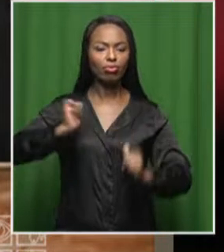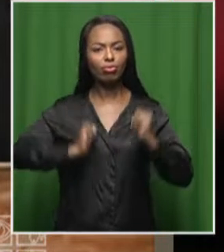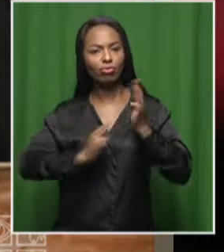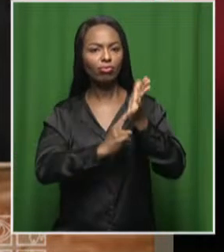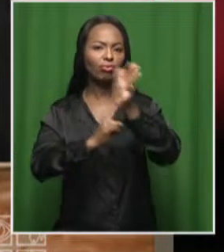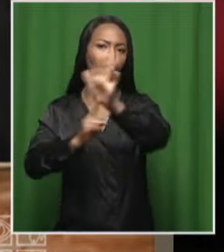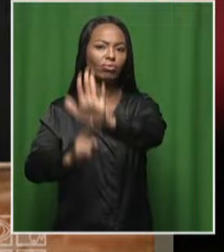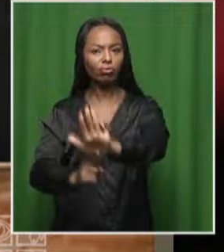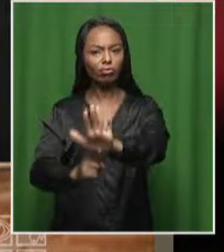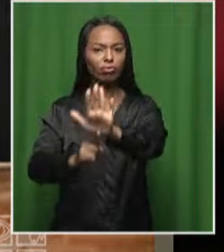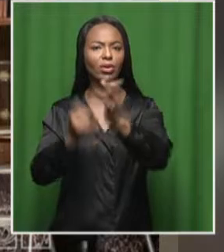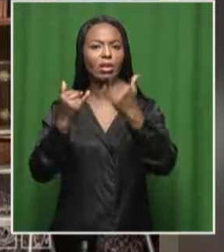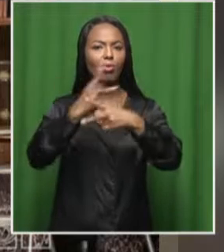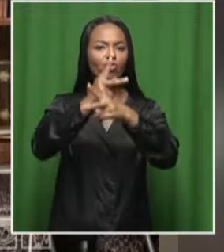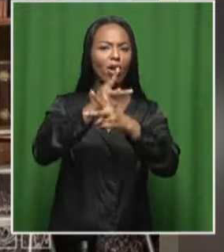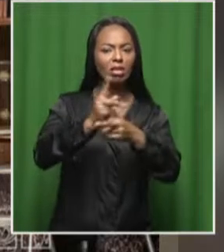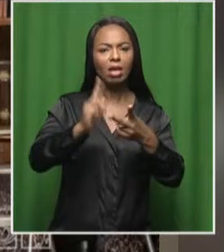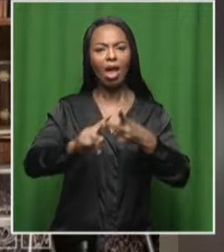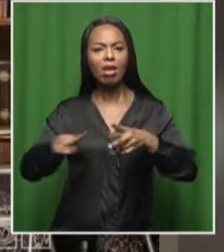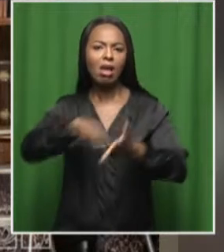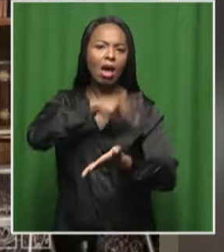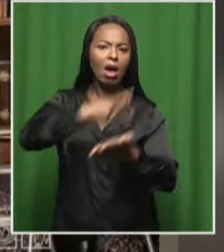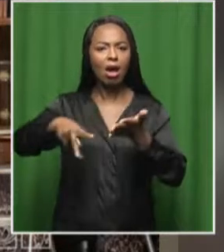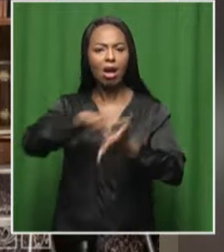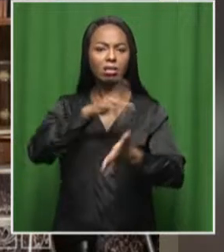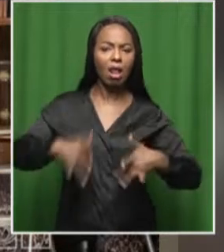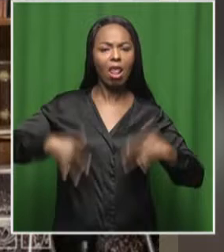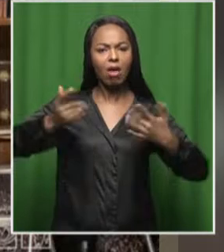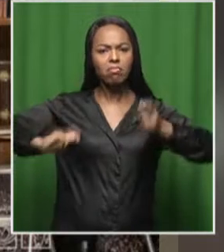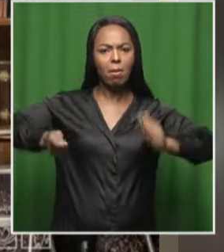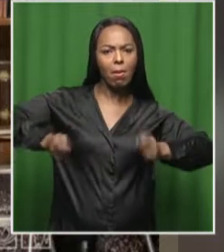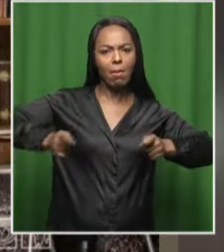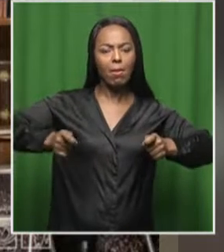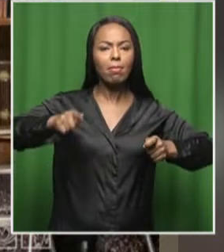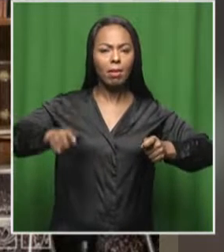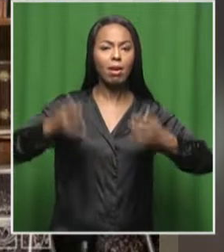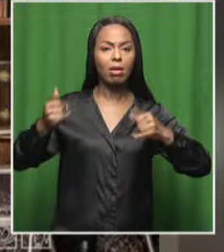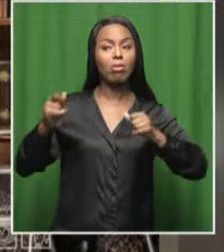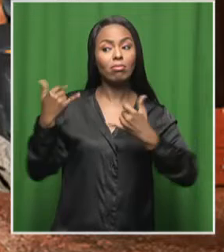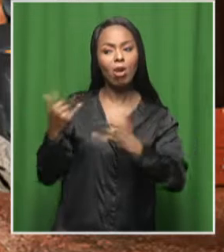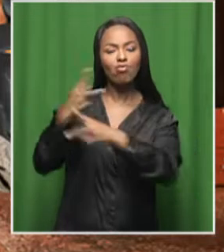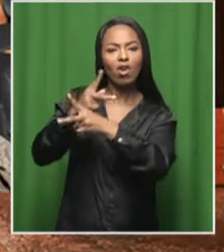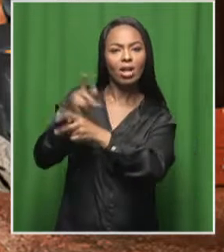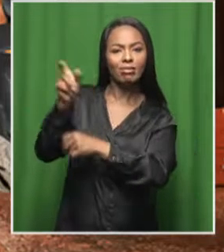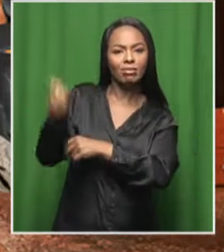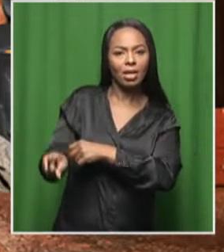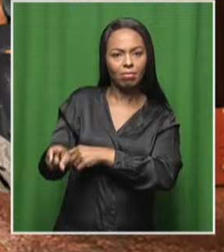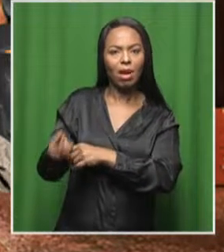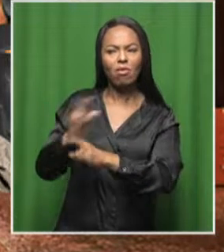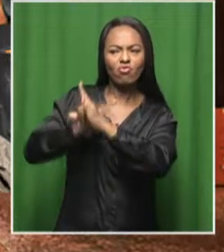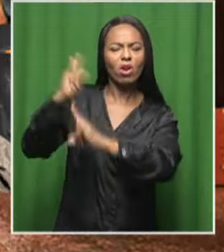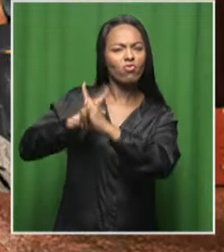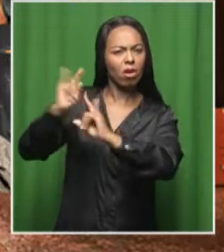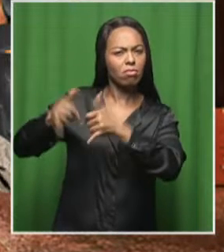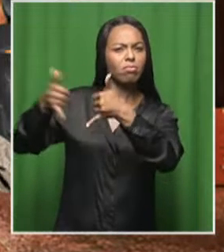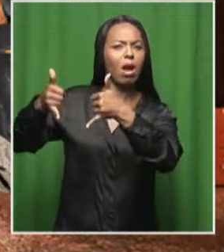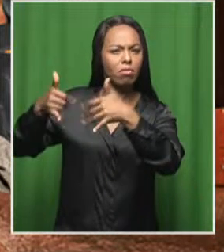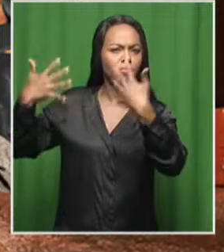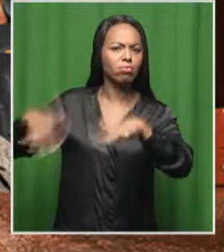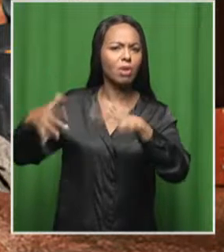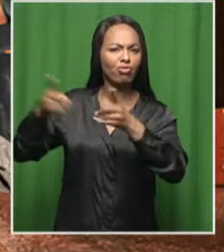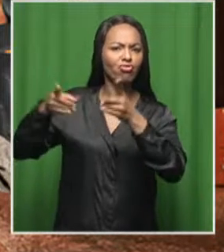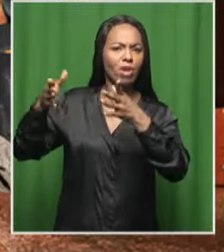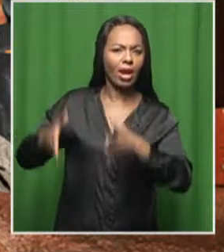mix of productions, dance and a live band. For more on the production, we joined in studio by multi-award winning director and playwright